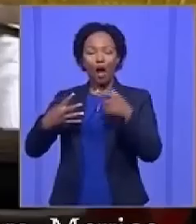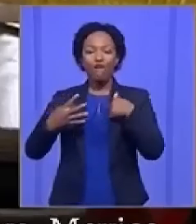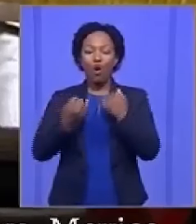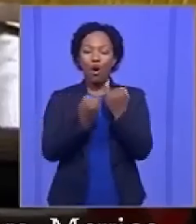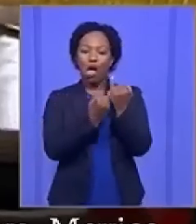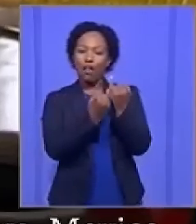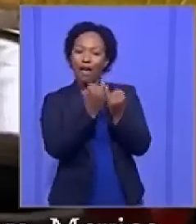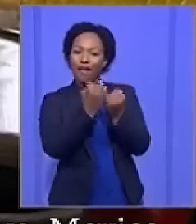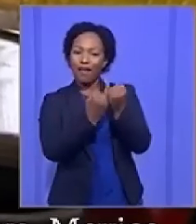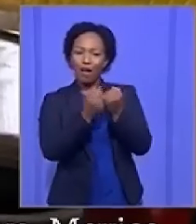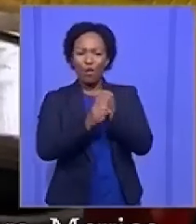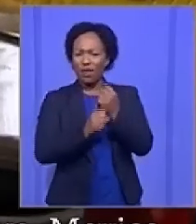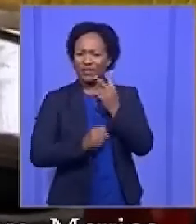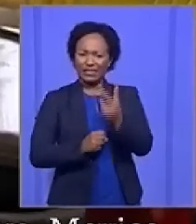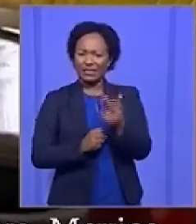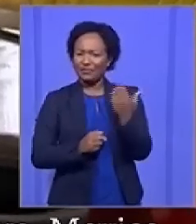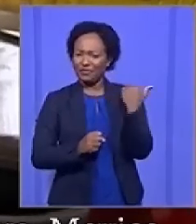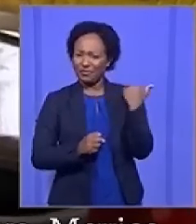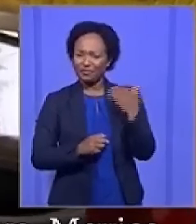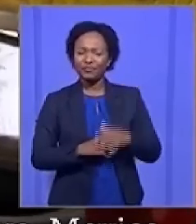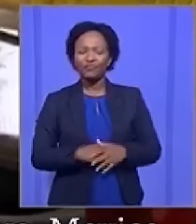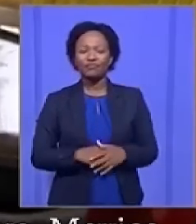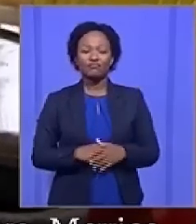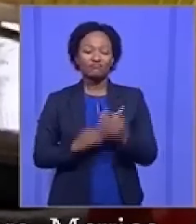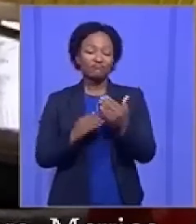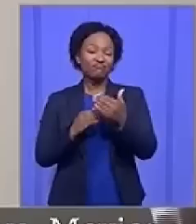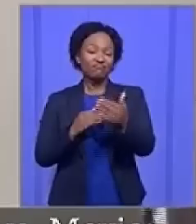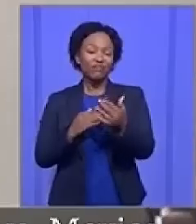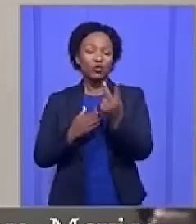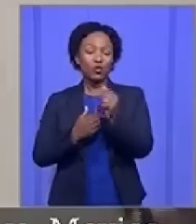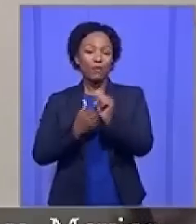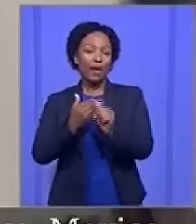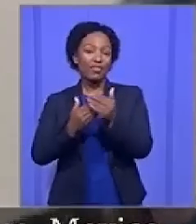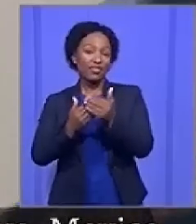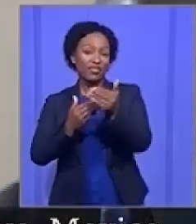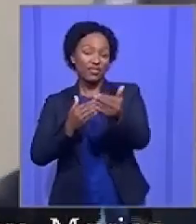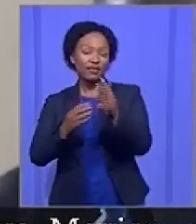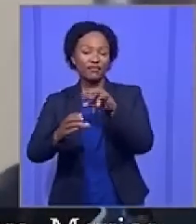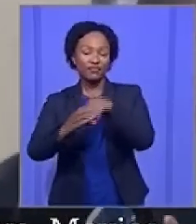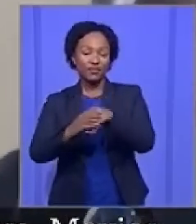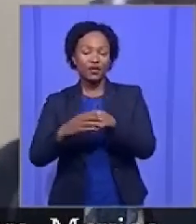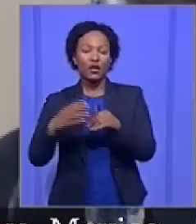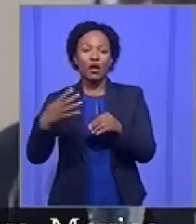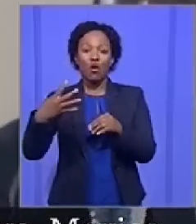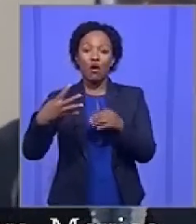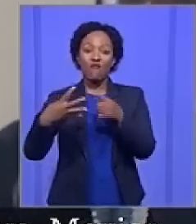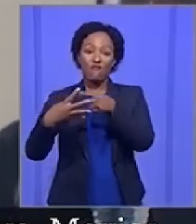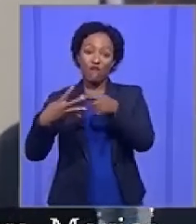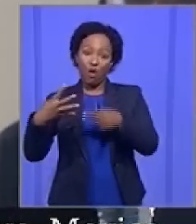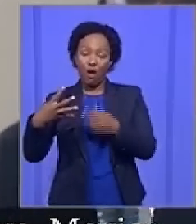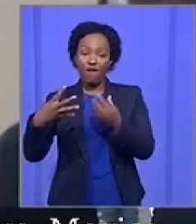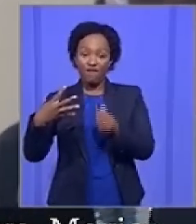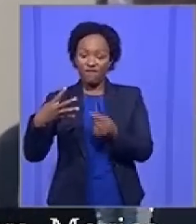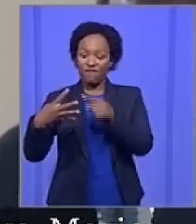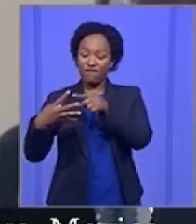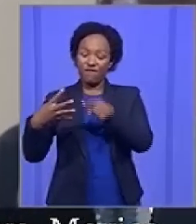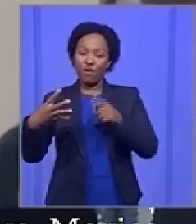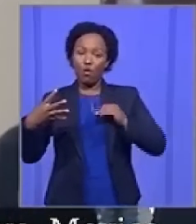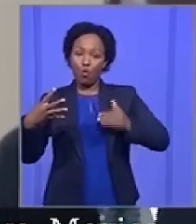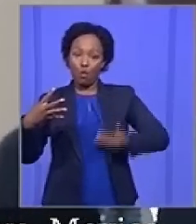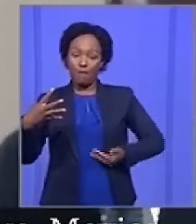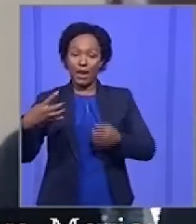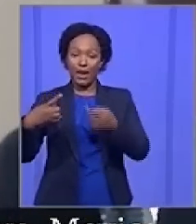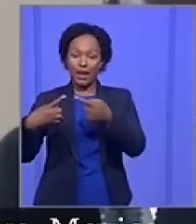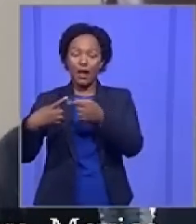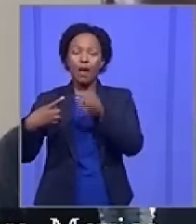titles. Hodima dintwa tse 12 tse tla lwana mohlamonene, tse 4 tsa tsona e tla ba tsa basadi. Mo Bonita